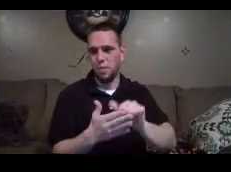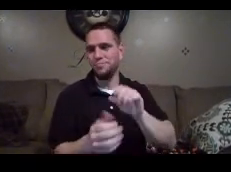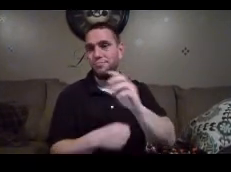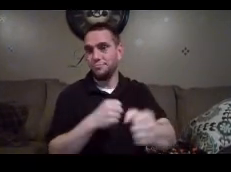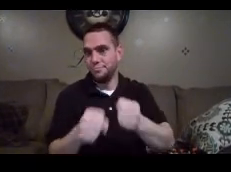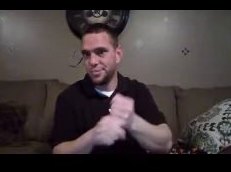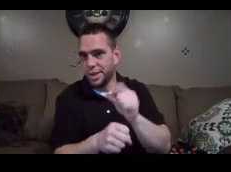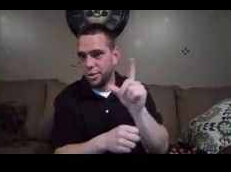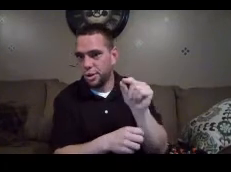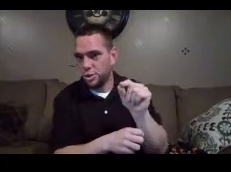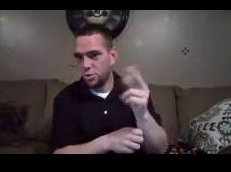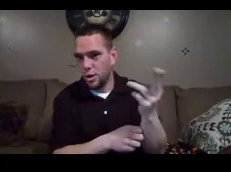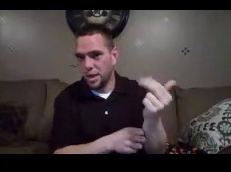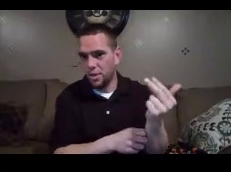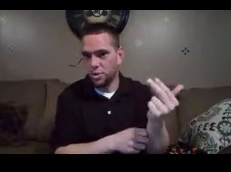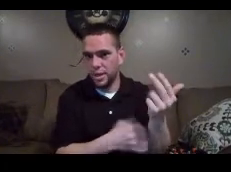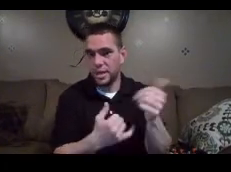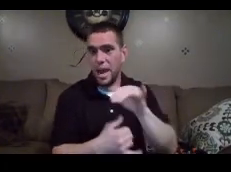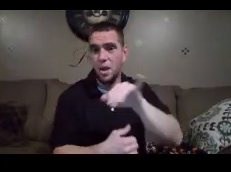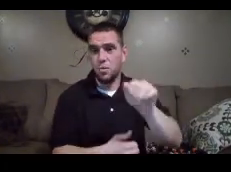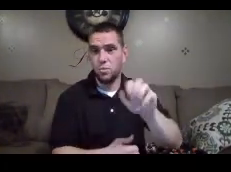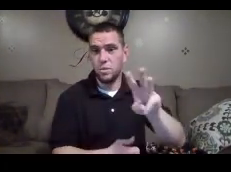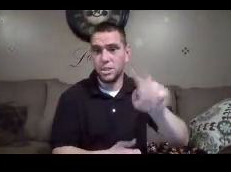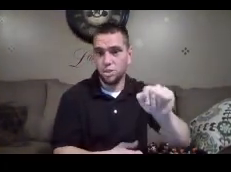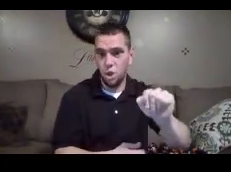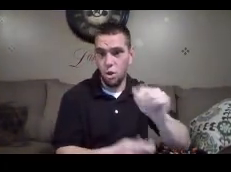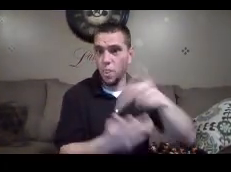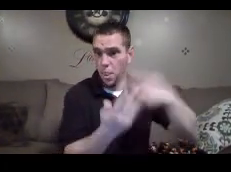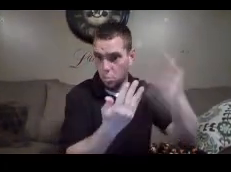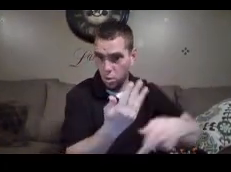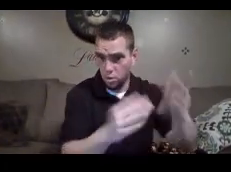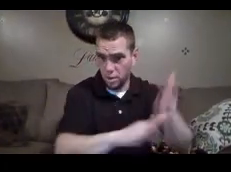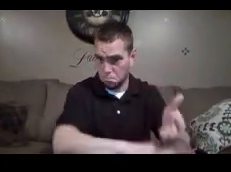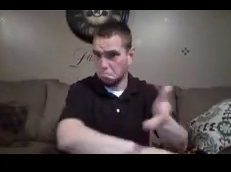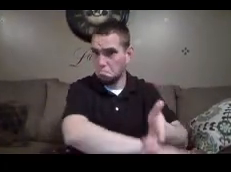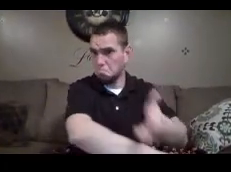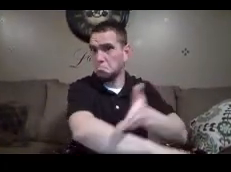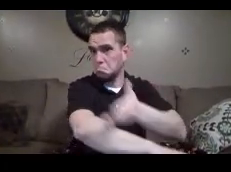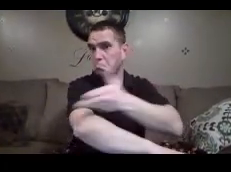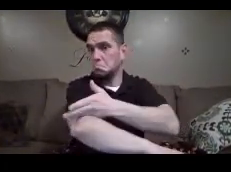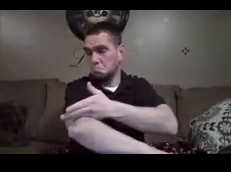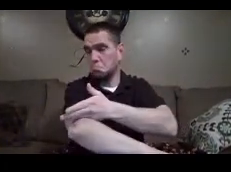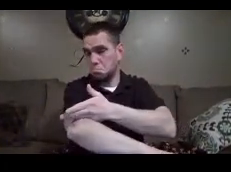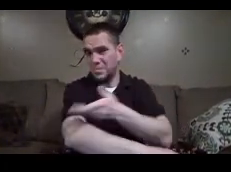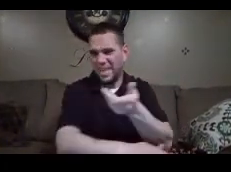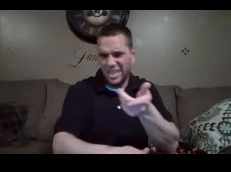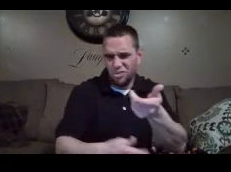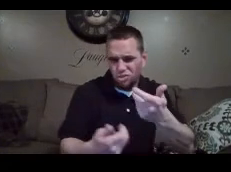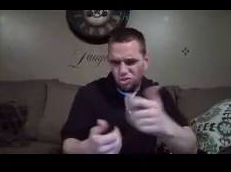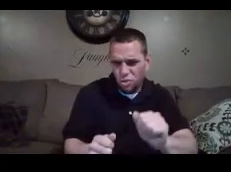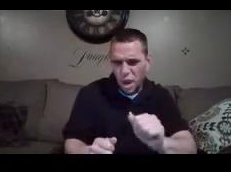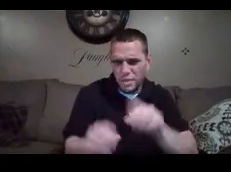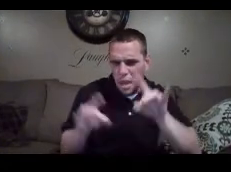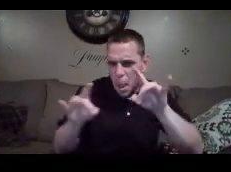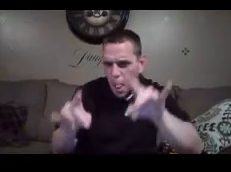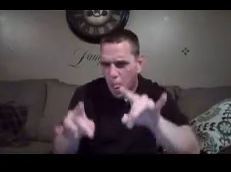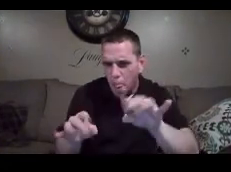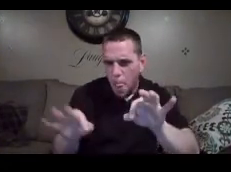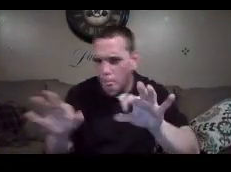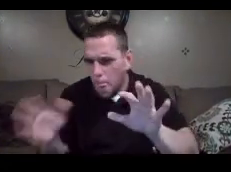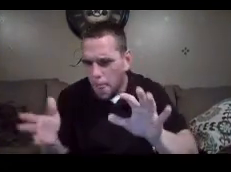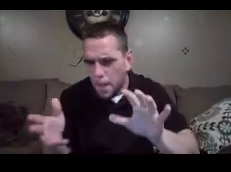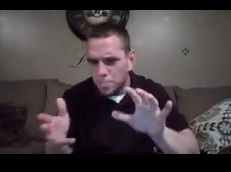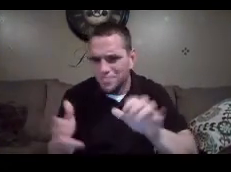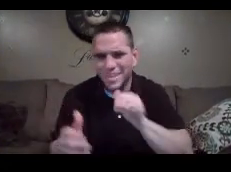definitely made some progress over those 5 years, and it tries to pick up on things that aren't even naturally accessible.